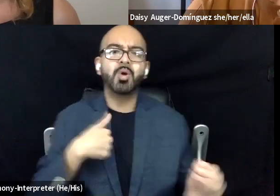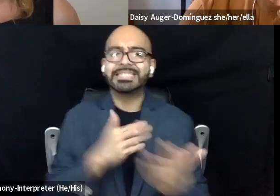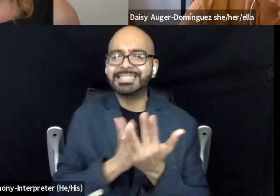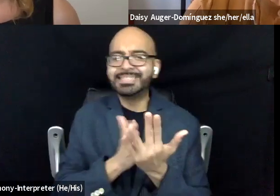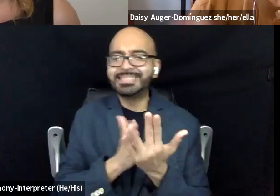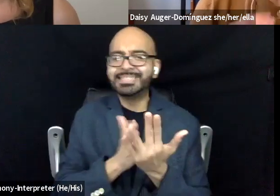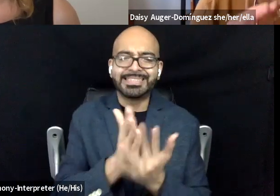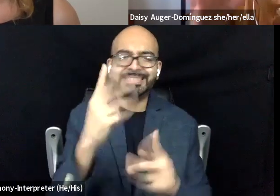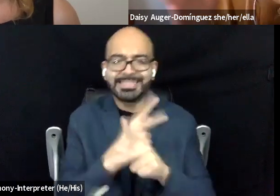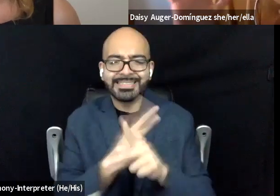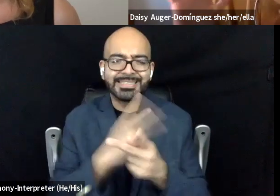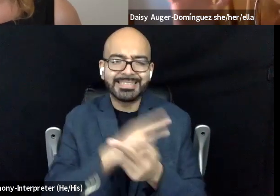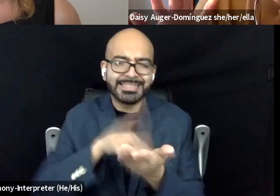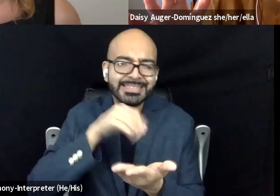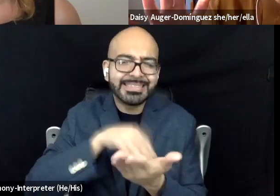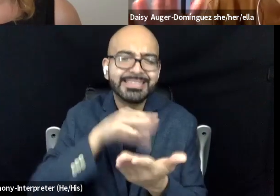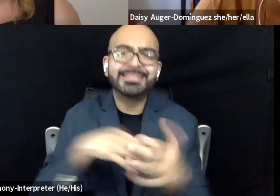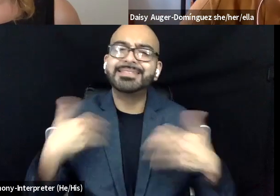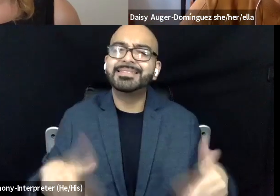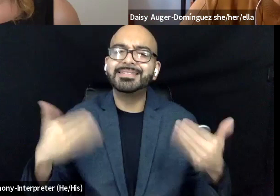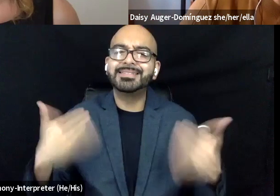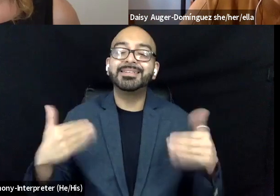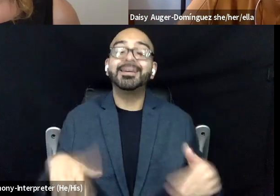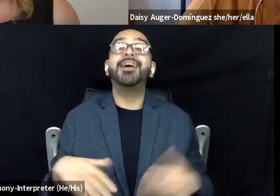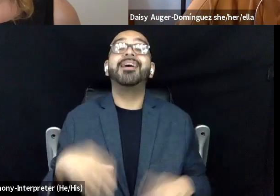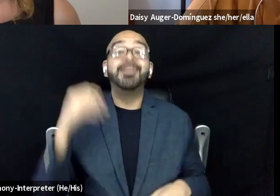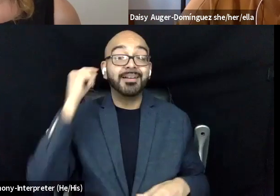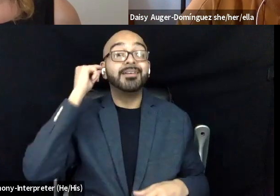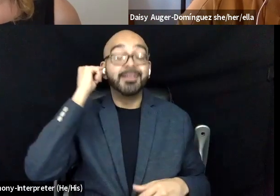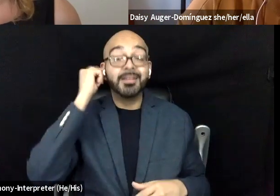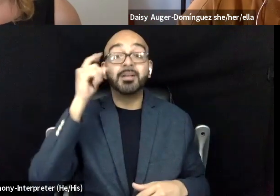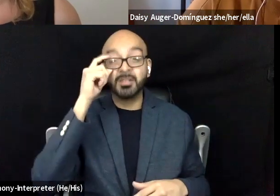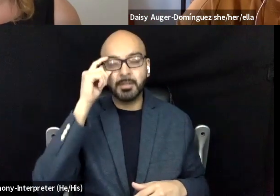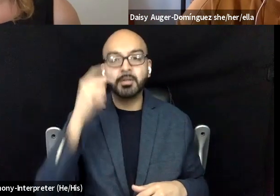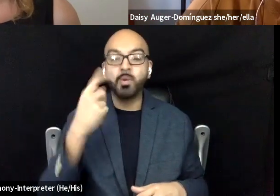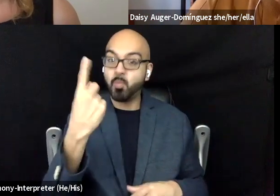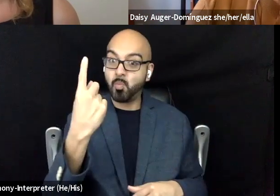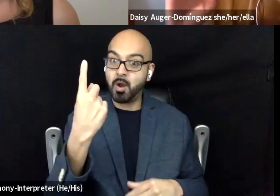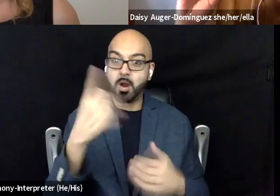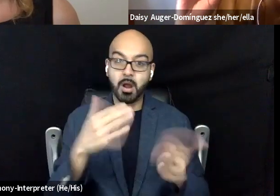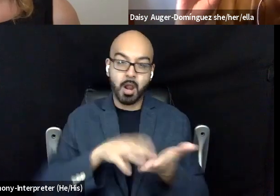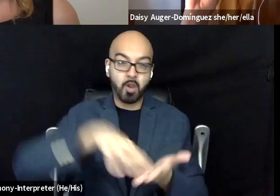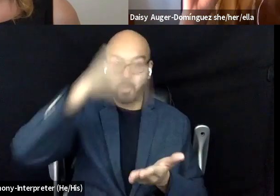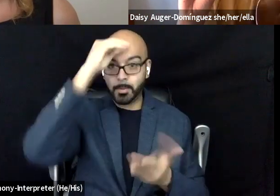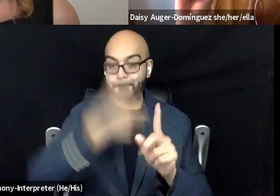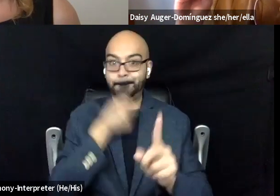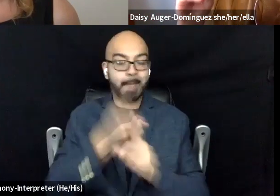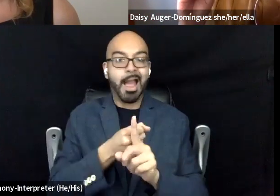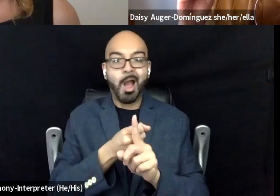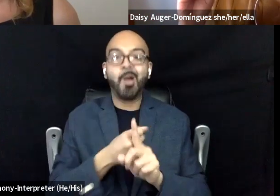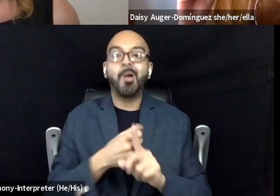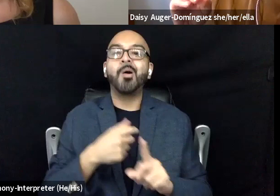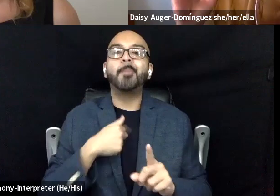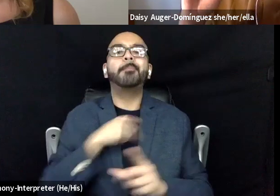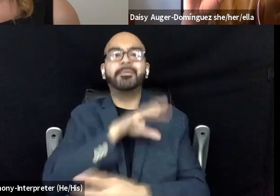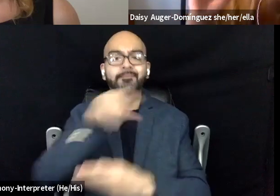And for some reason, among the many, many learnings of my core experience, one of the realizations for me was that I had been in the nonprofit space